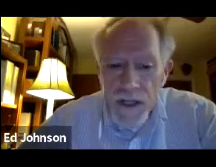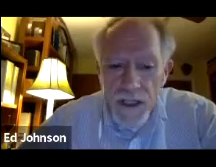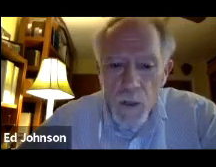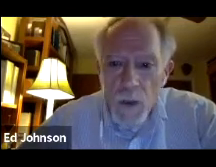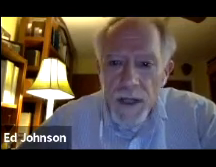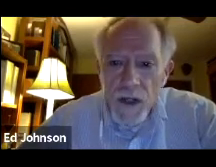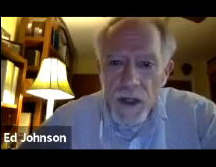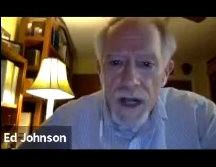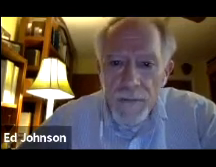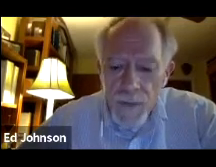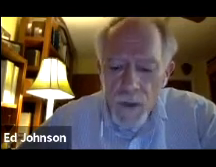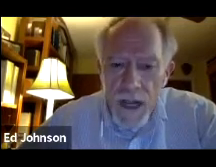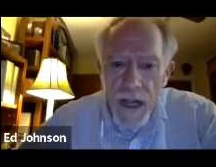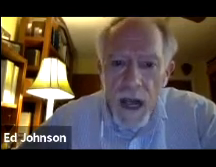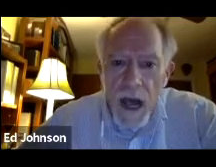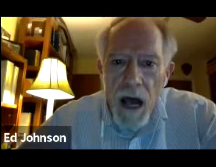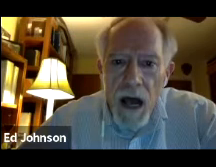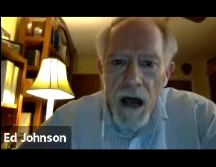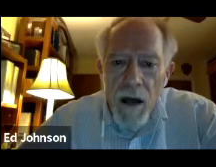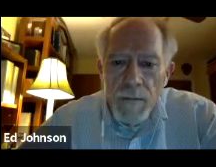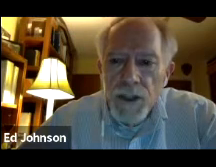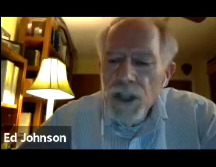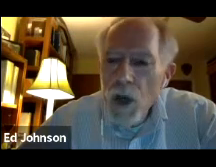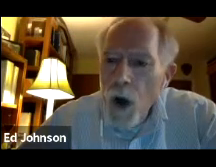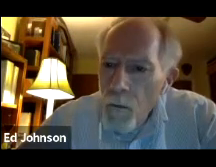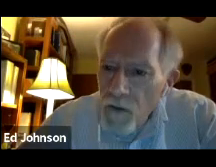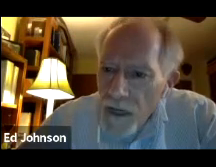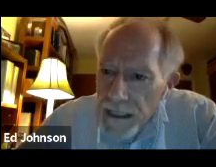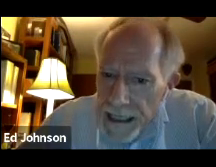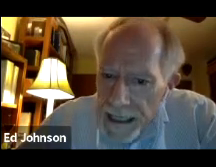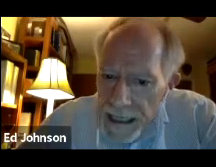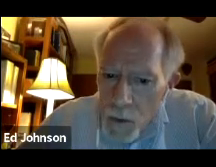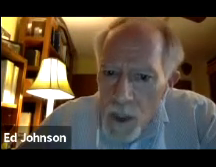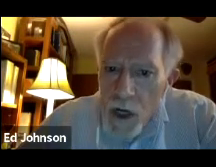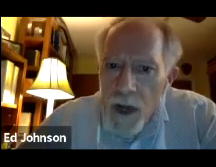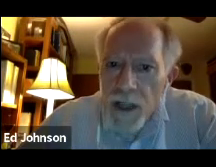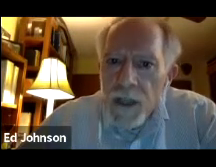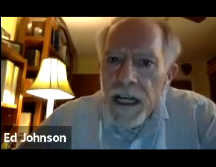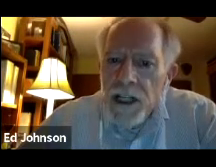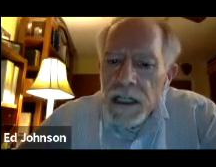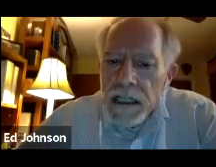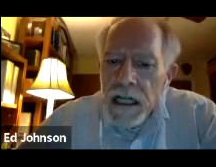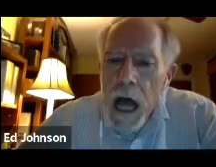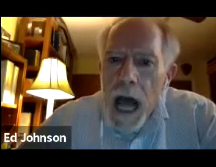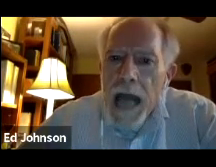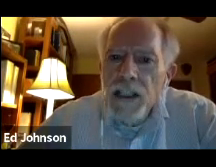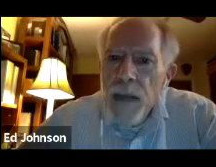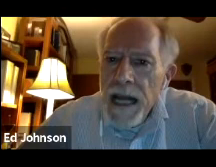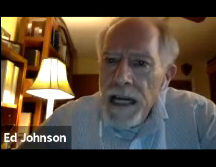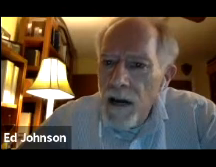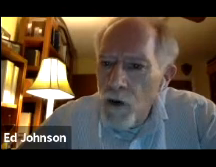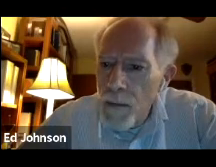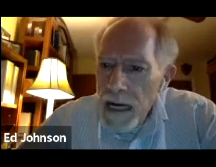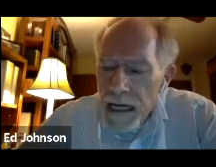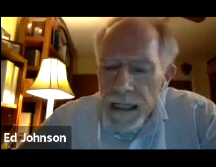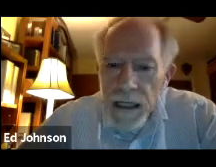medical conditions. What would that look like? Okay. So hopefully today we're going to engage in a little expanding